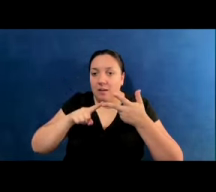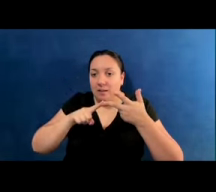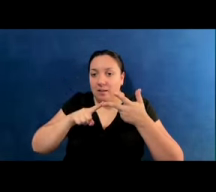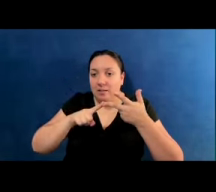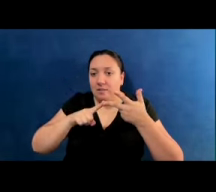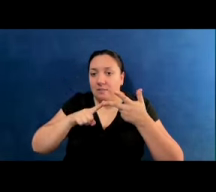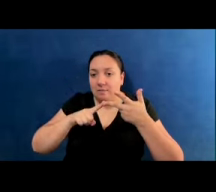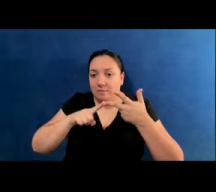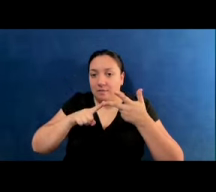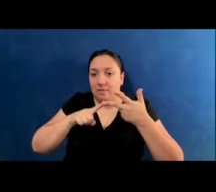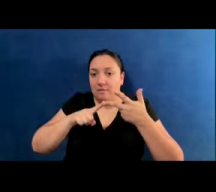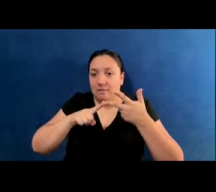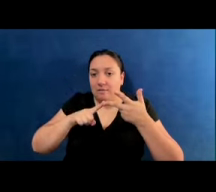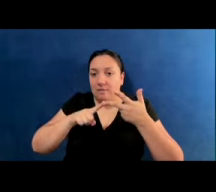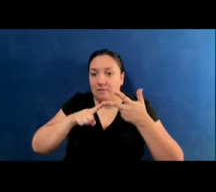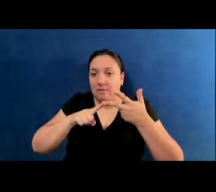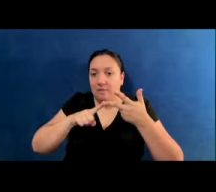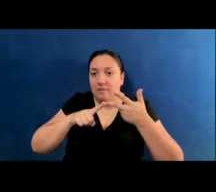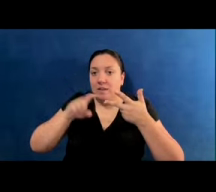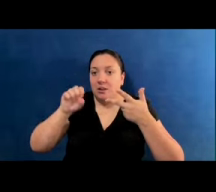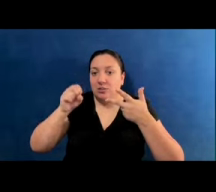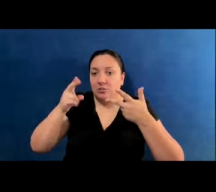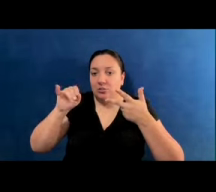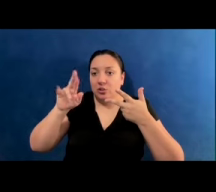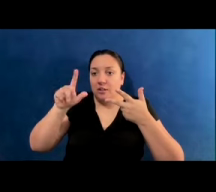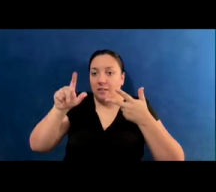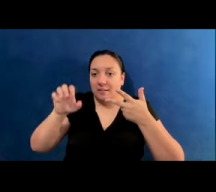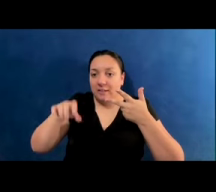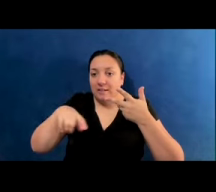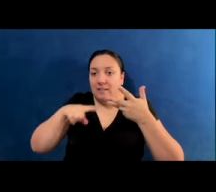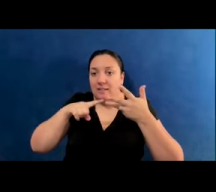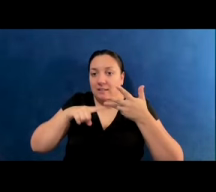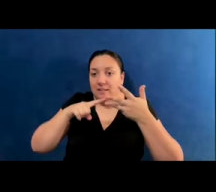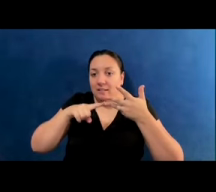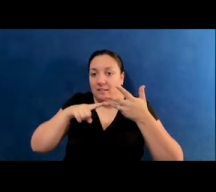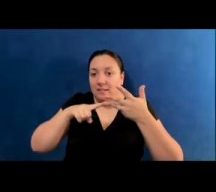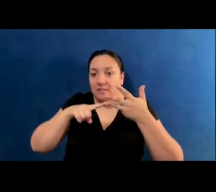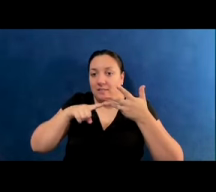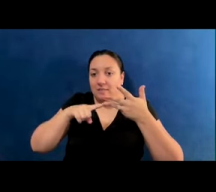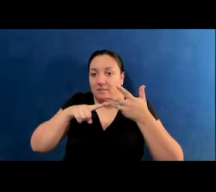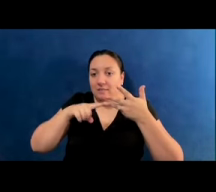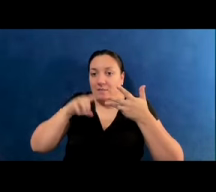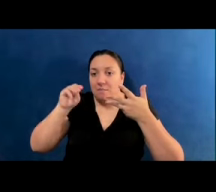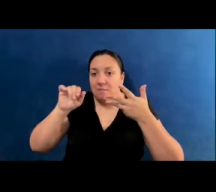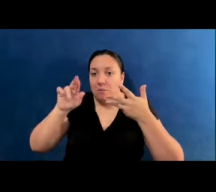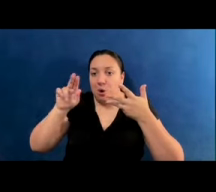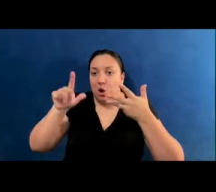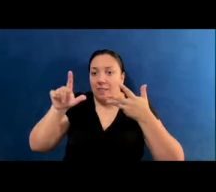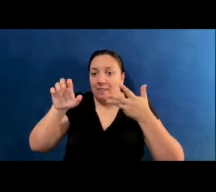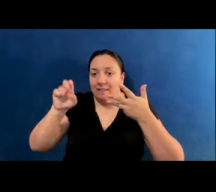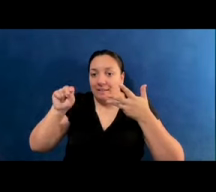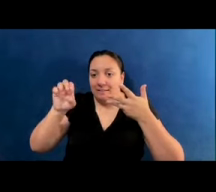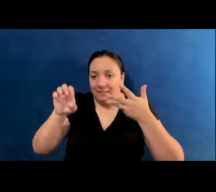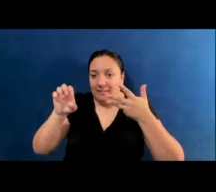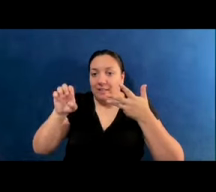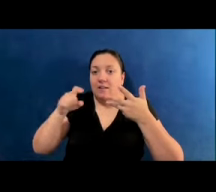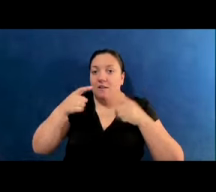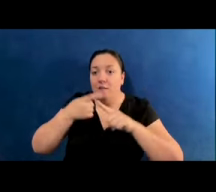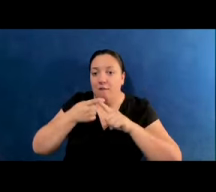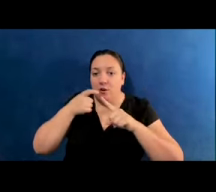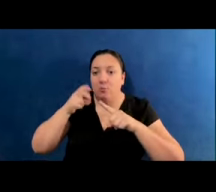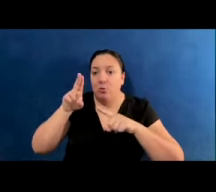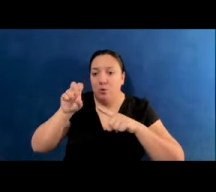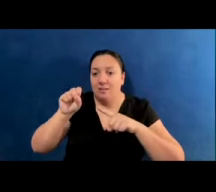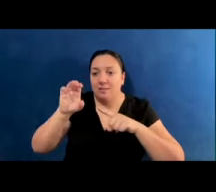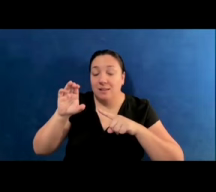Marlene Uliski from the ABLE NRC. And I also want to note that both presenters have